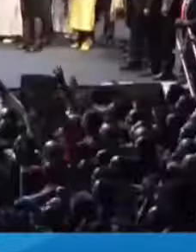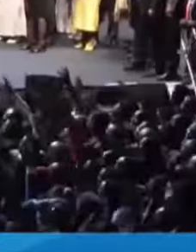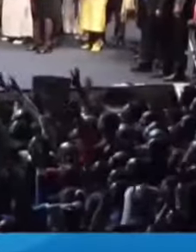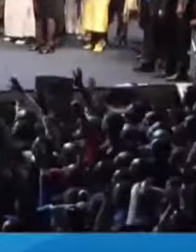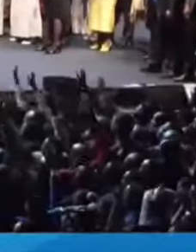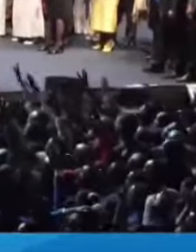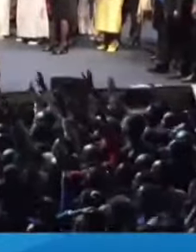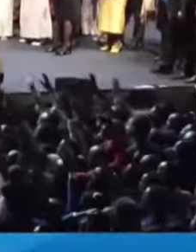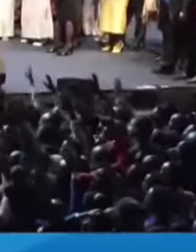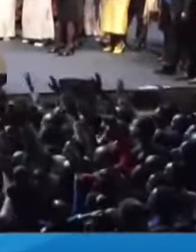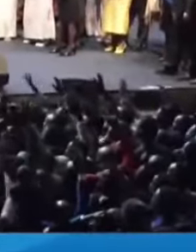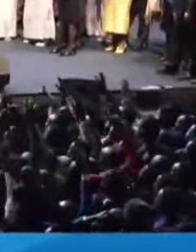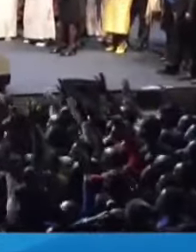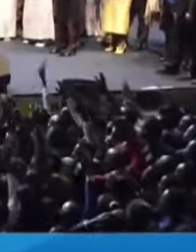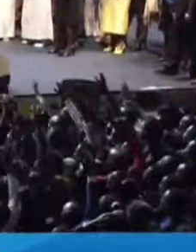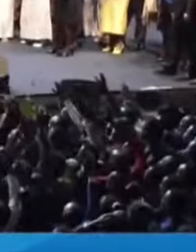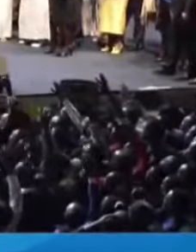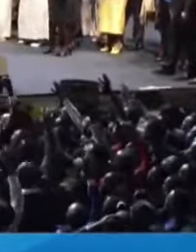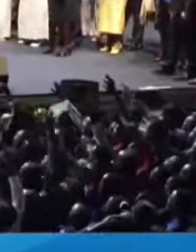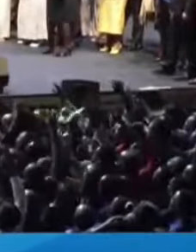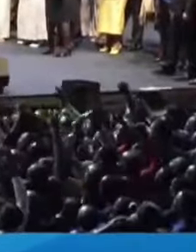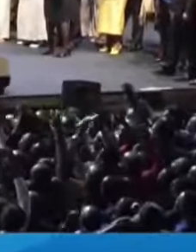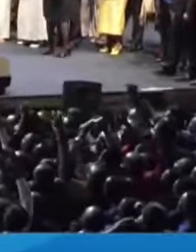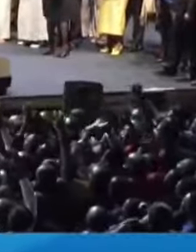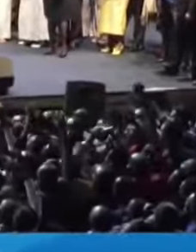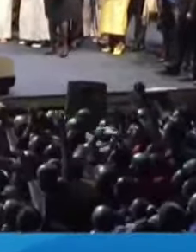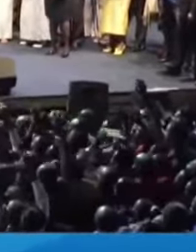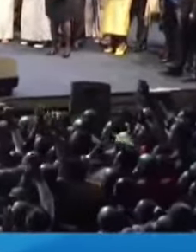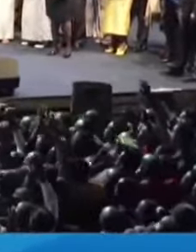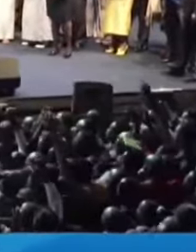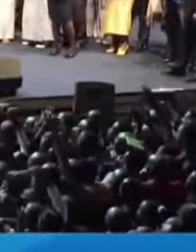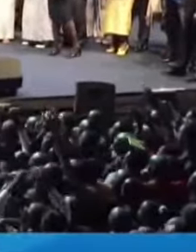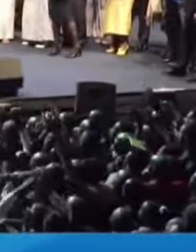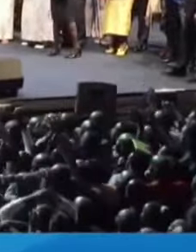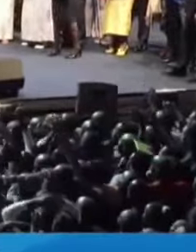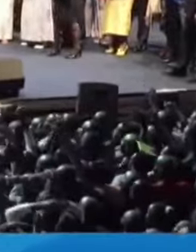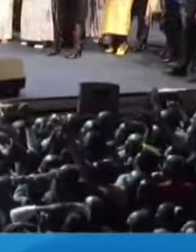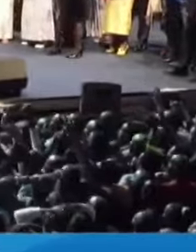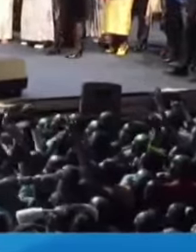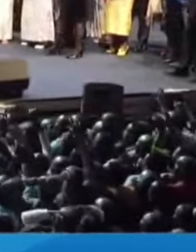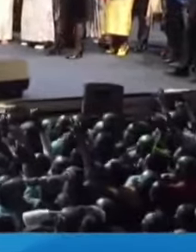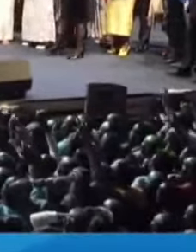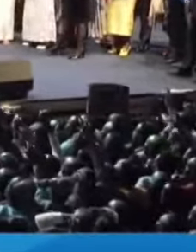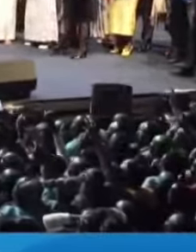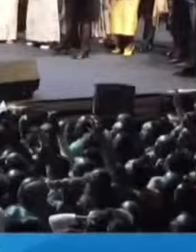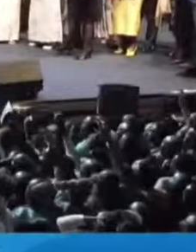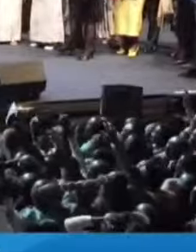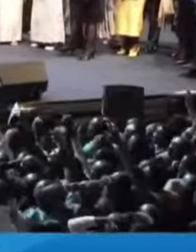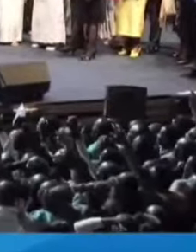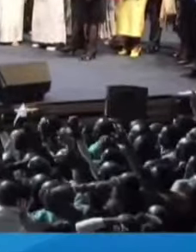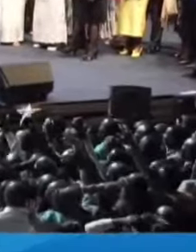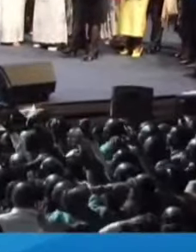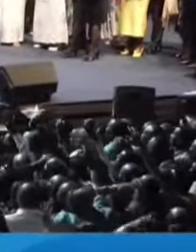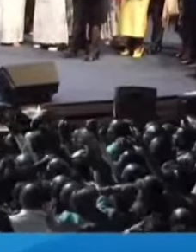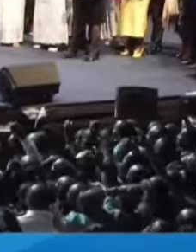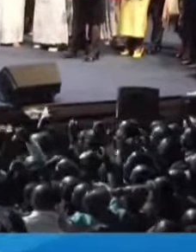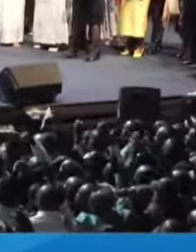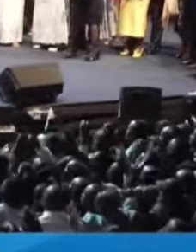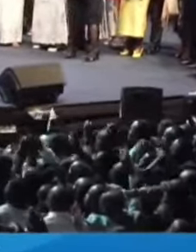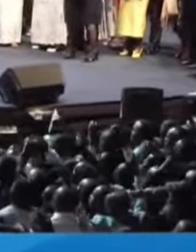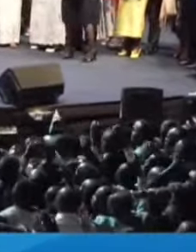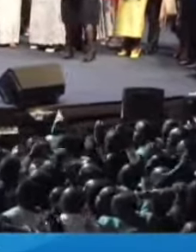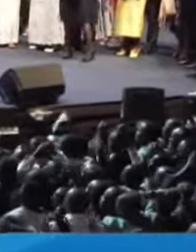back love you too now I'm going to ask you to go back to your